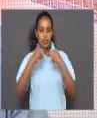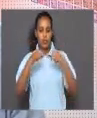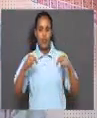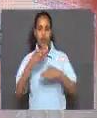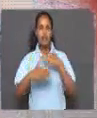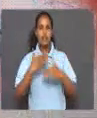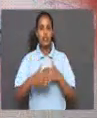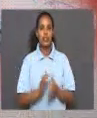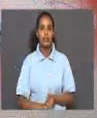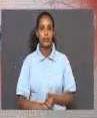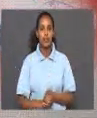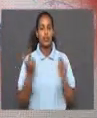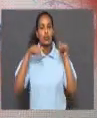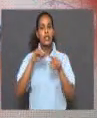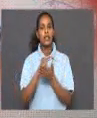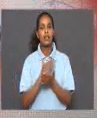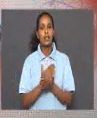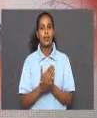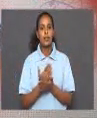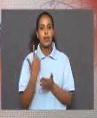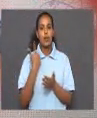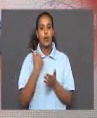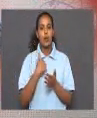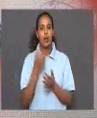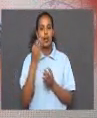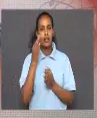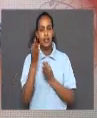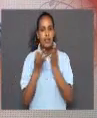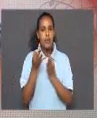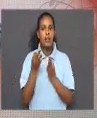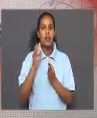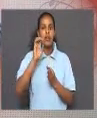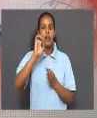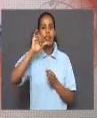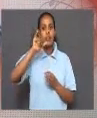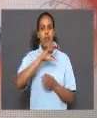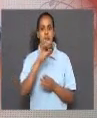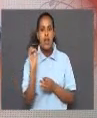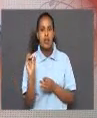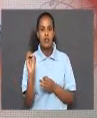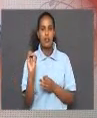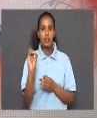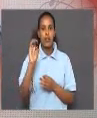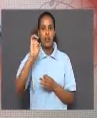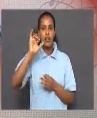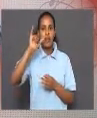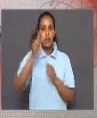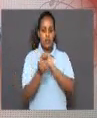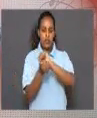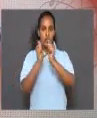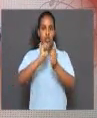neutralization. In today's lesson, we will explain entropy and